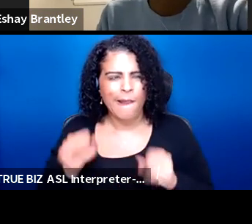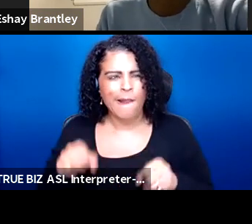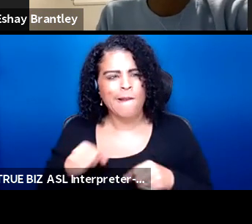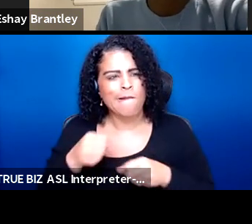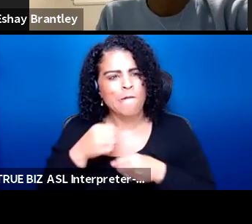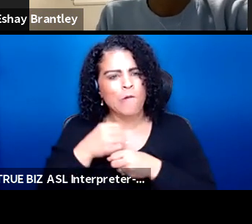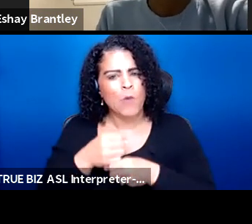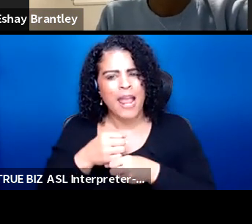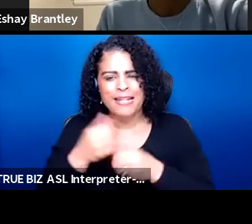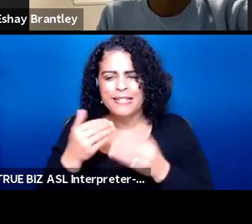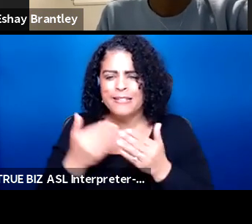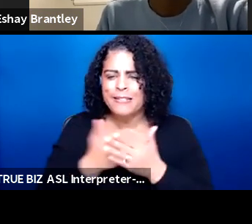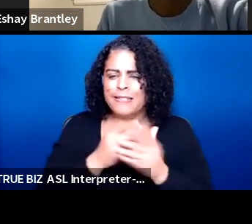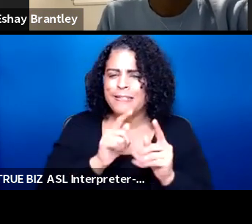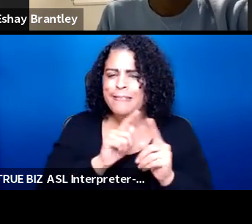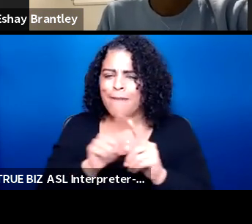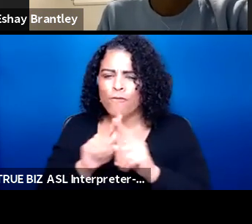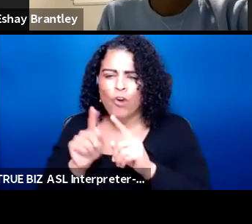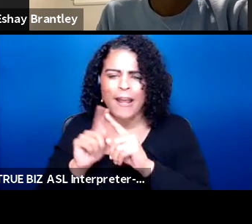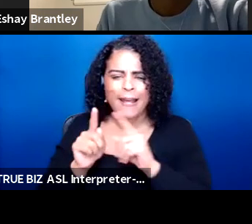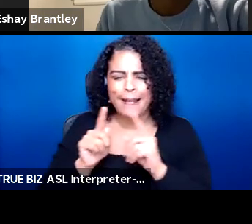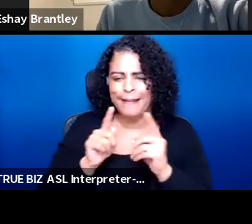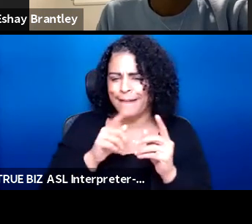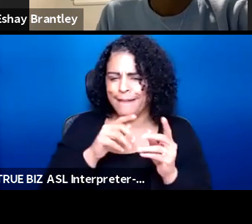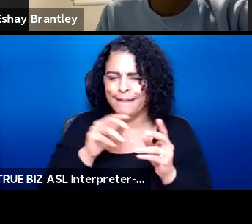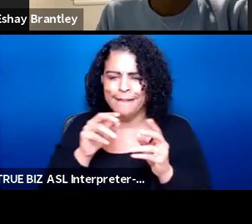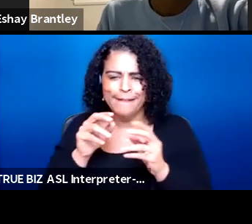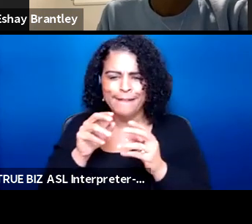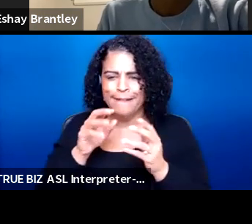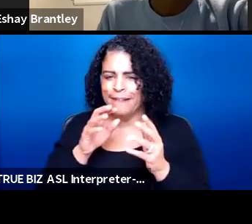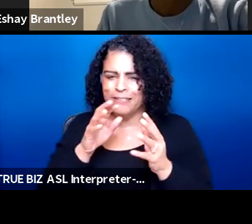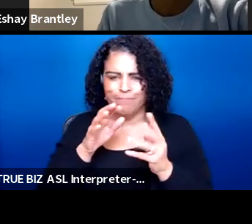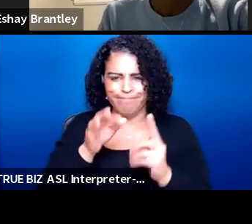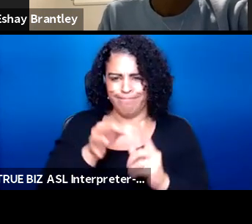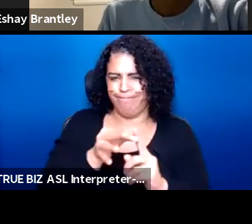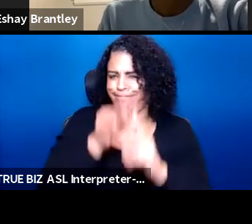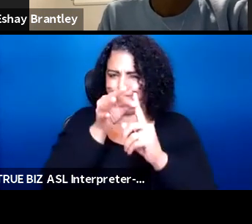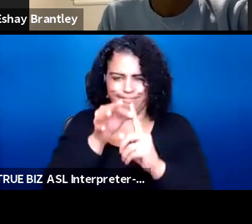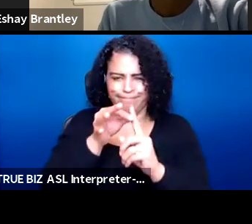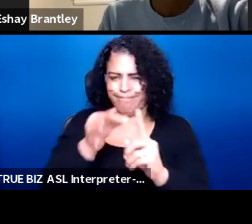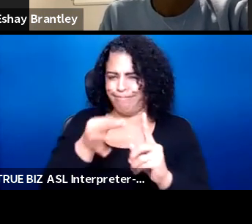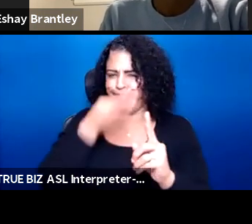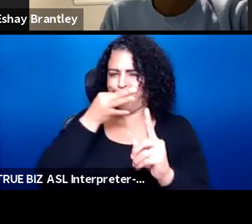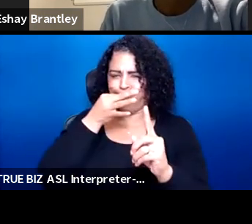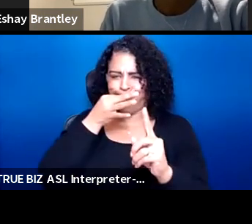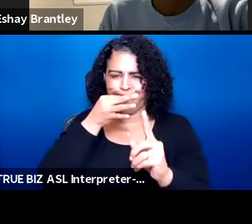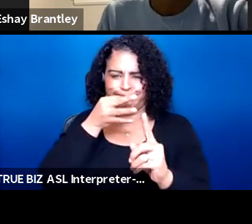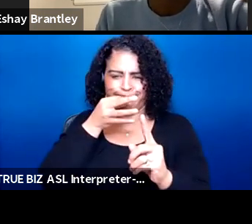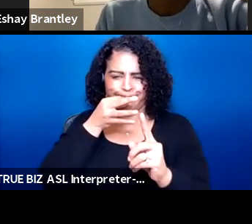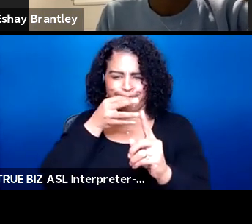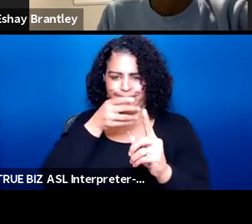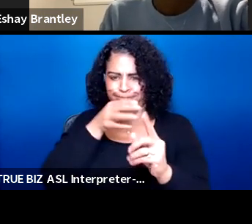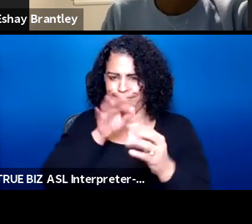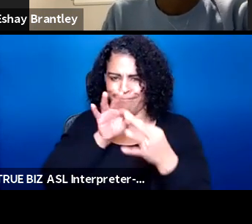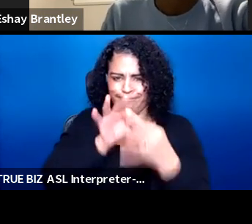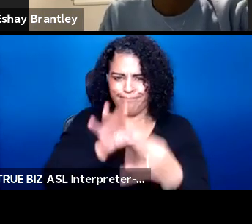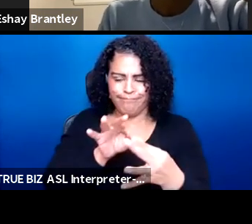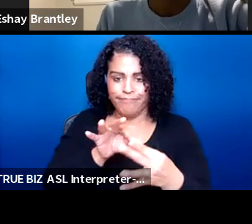create nuance. I think that's just the brighter end. That I think too much theater is